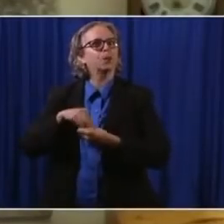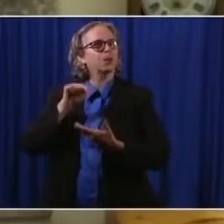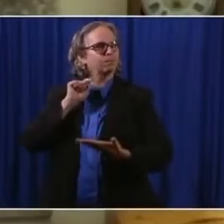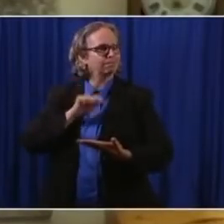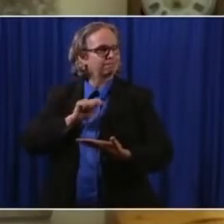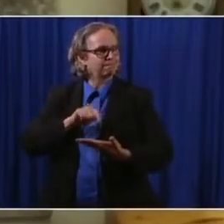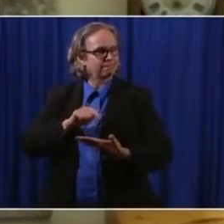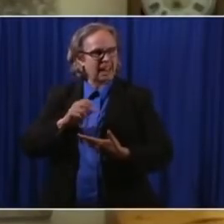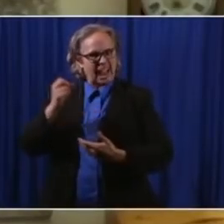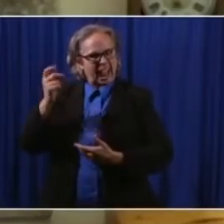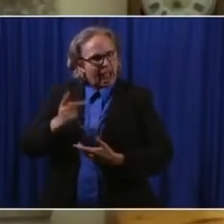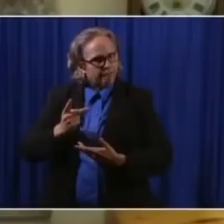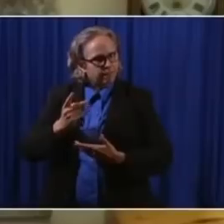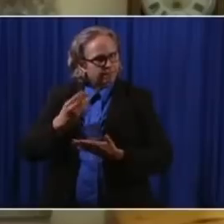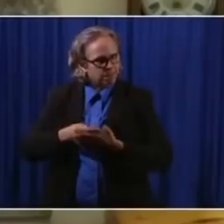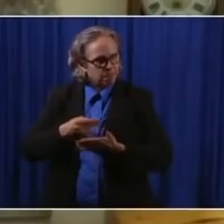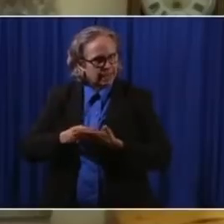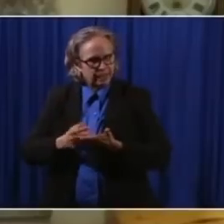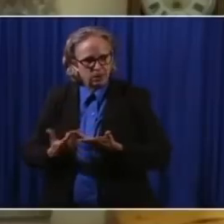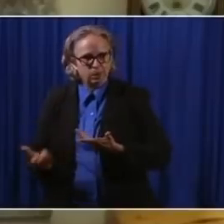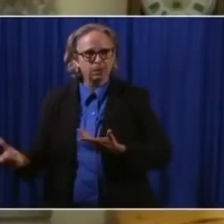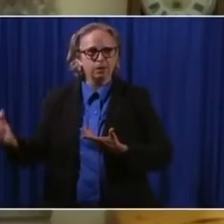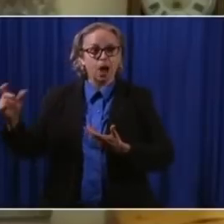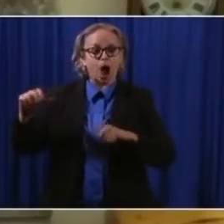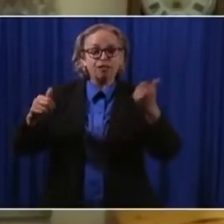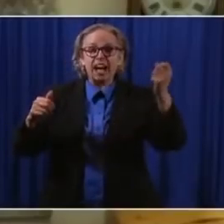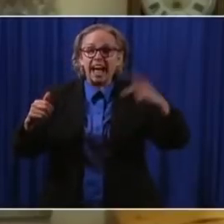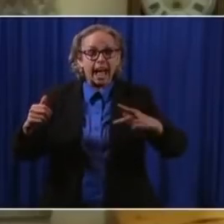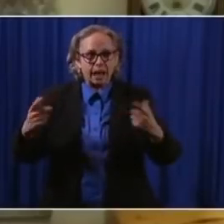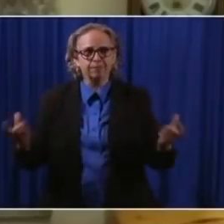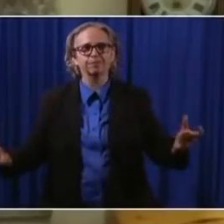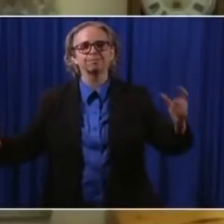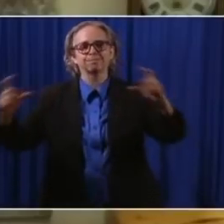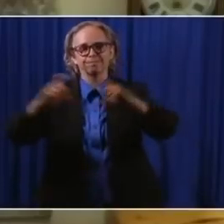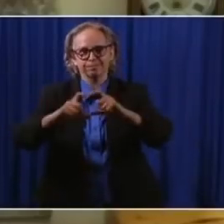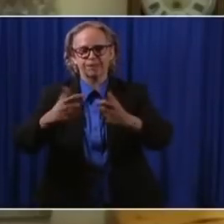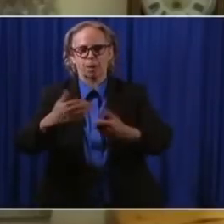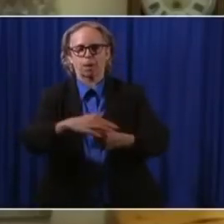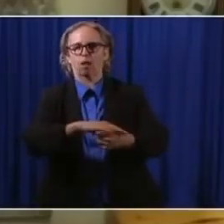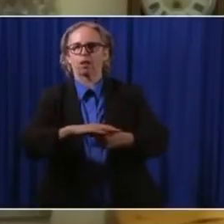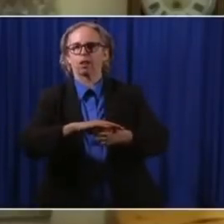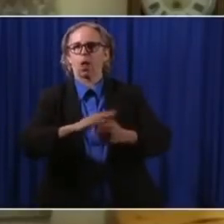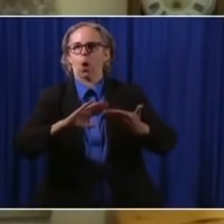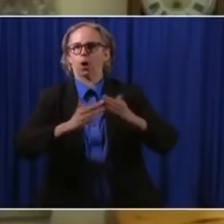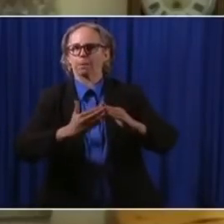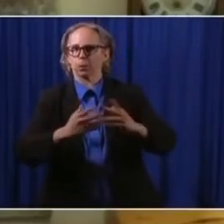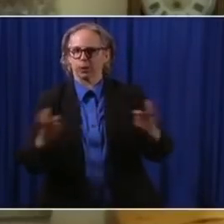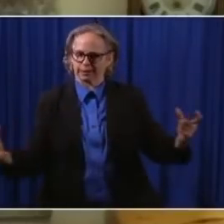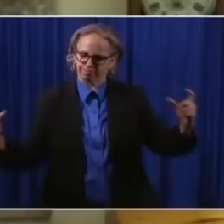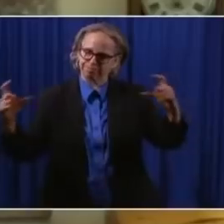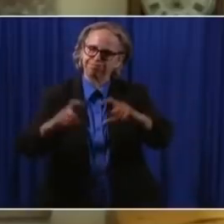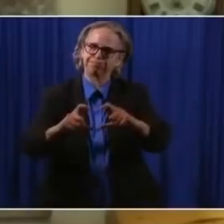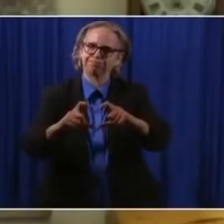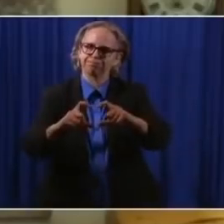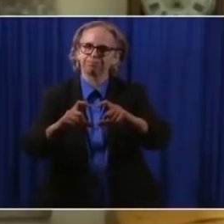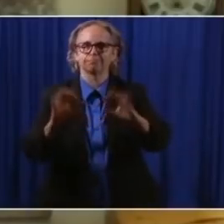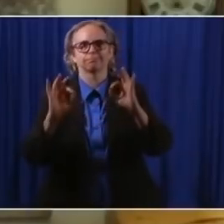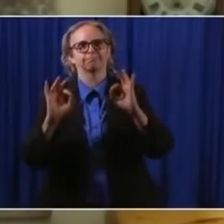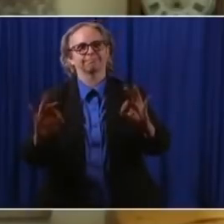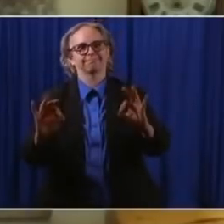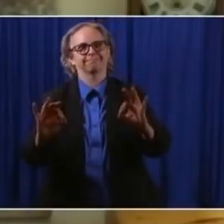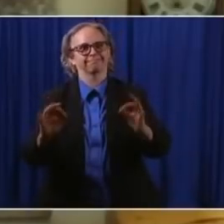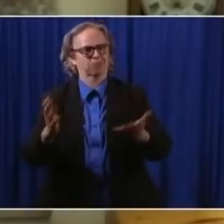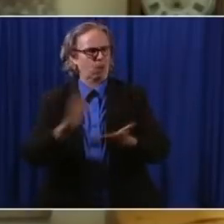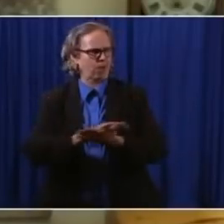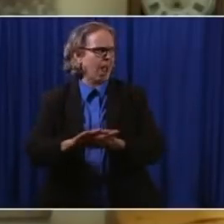comes from the local community. So again, we need partners in Ottawa, Richland, Ashland, Columbiana, Lake, Sandusky, and Seneca